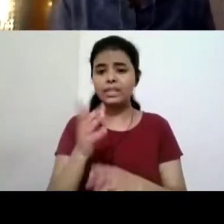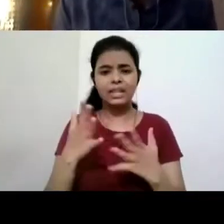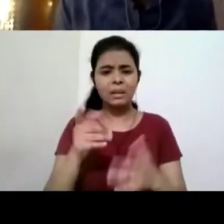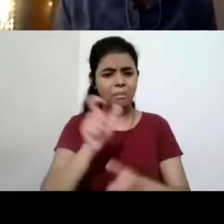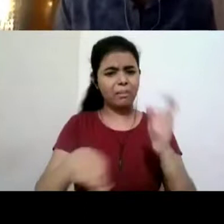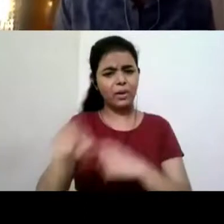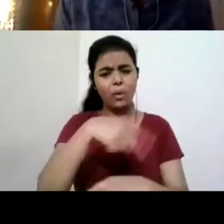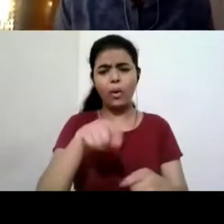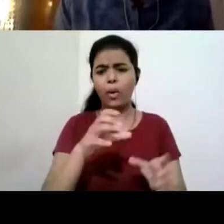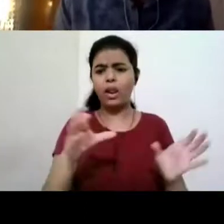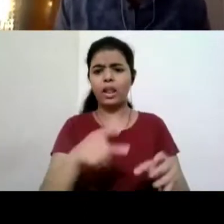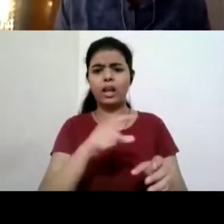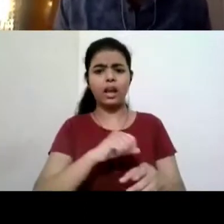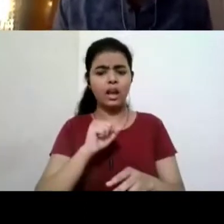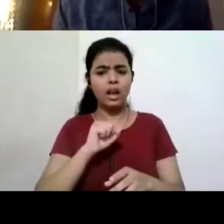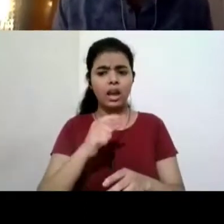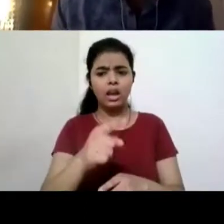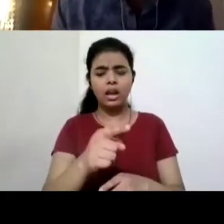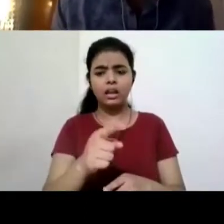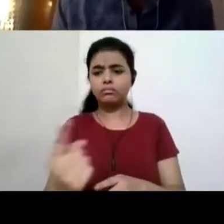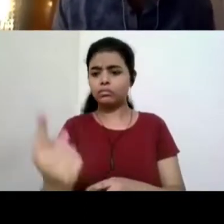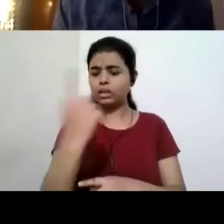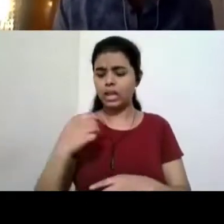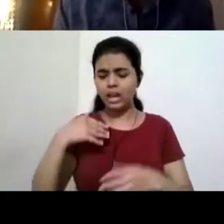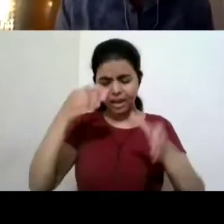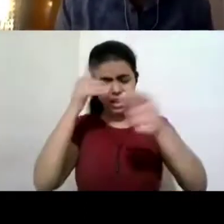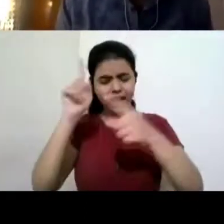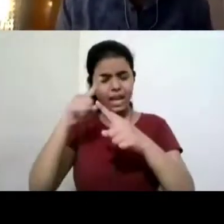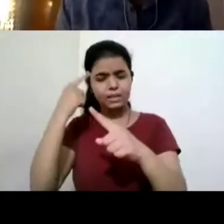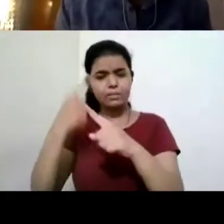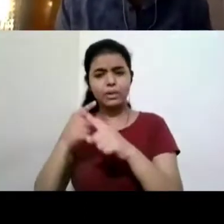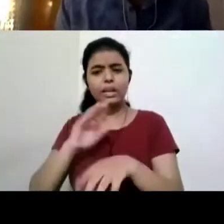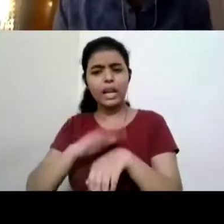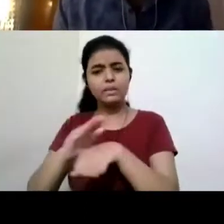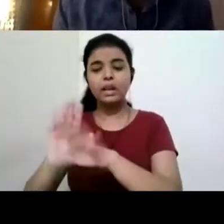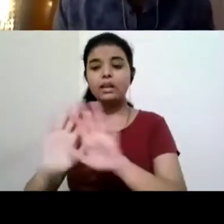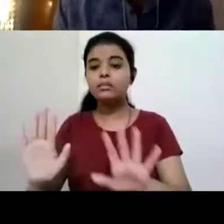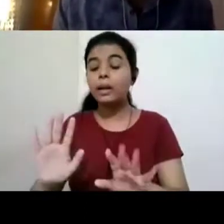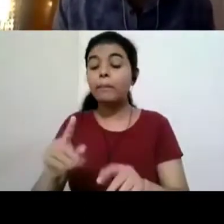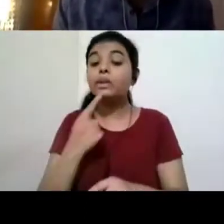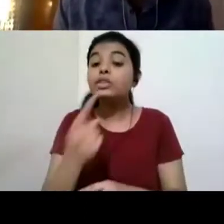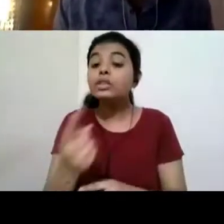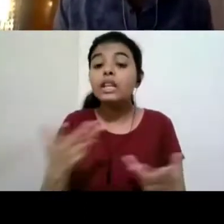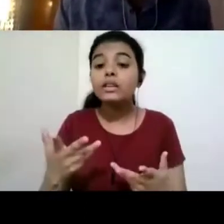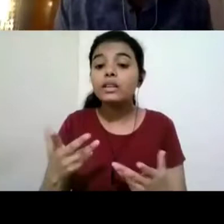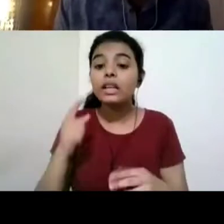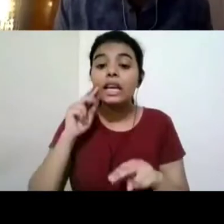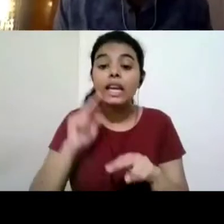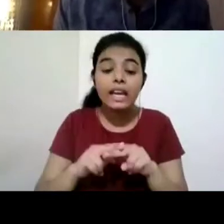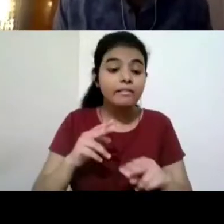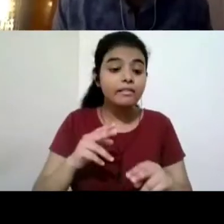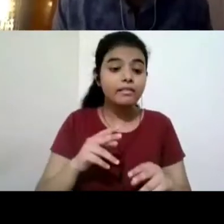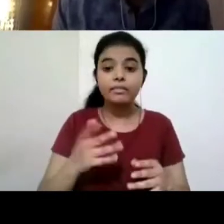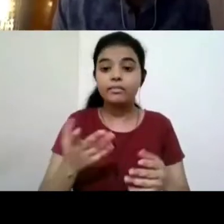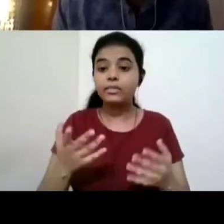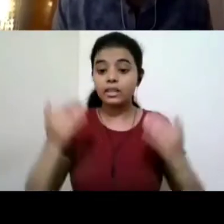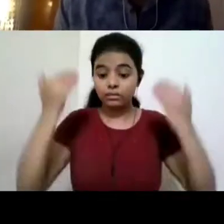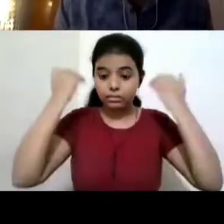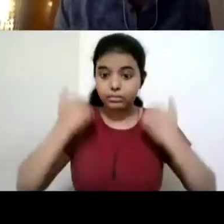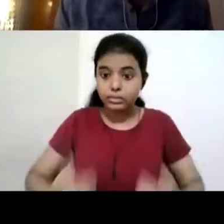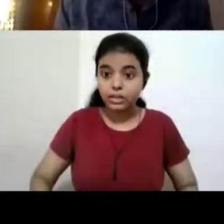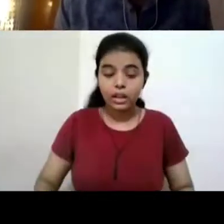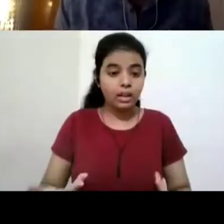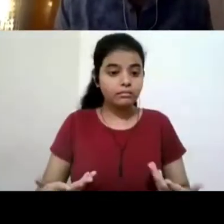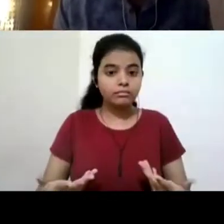out there coming and saying I'm an expert by experience. What you were saying is that you can't create a whole body of